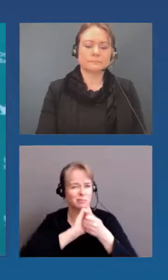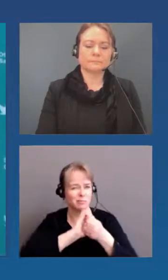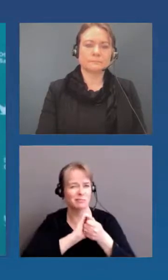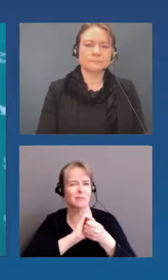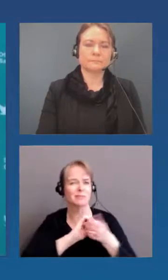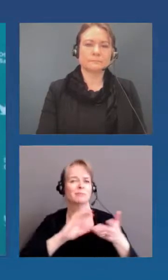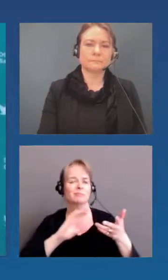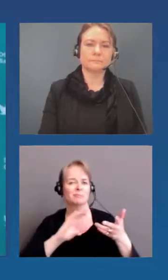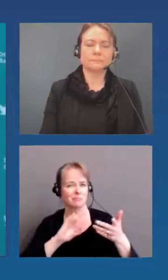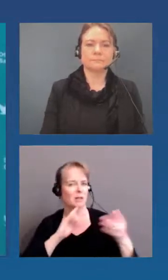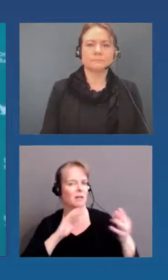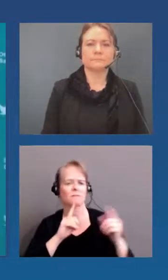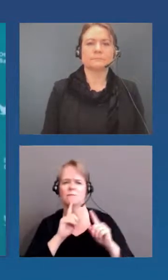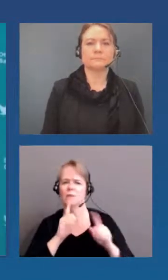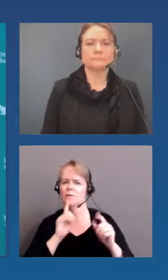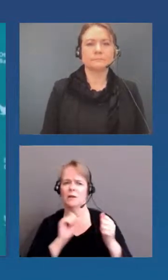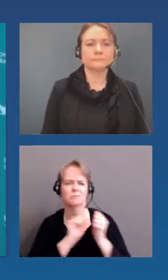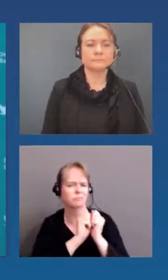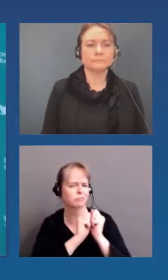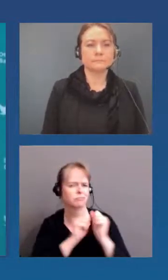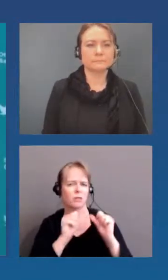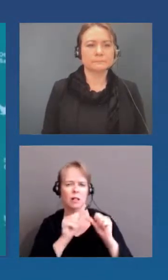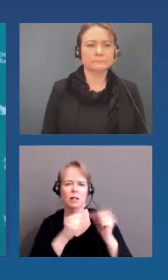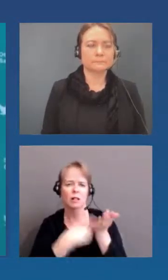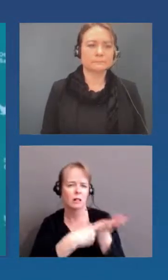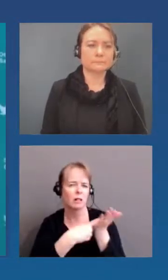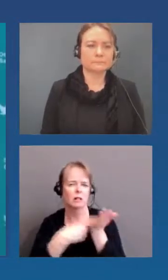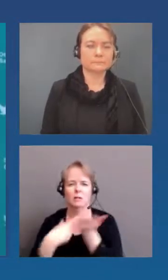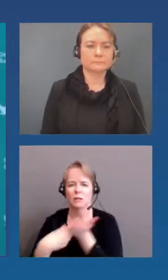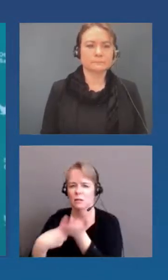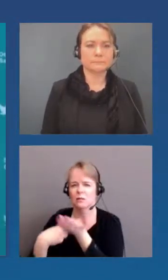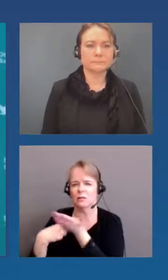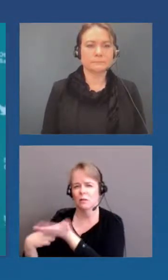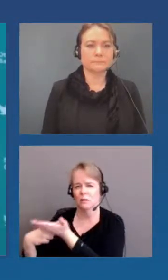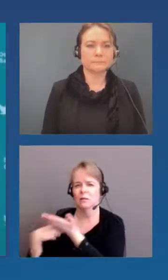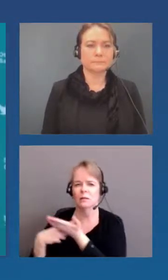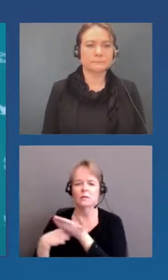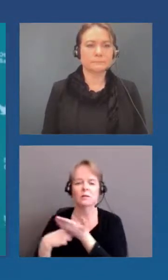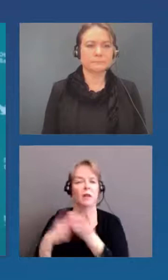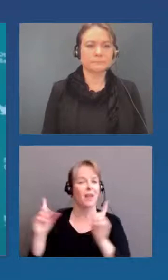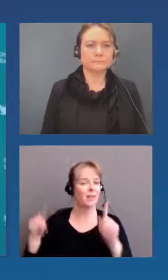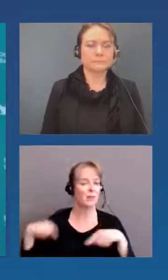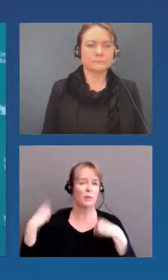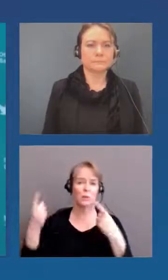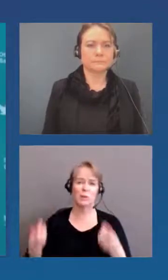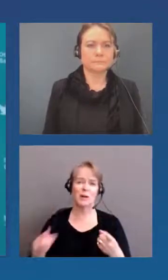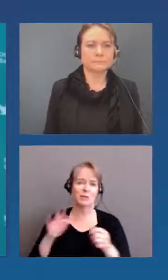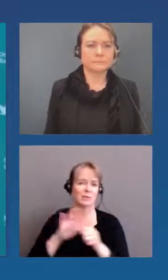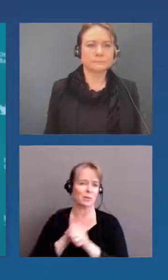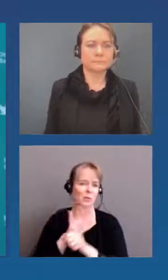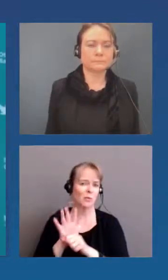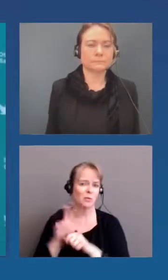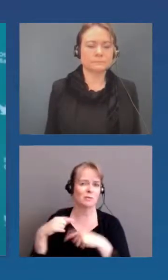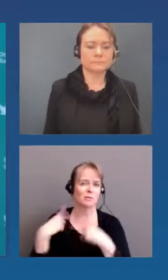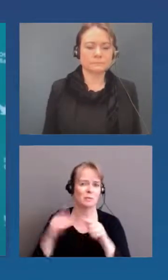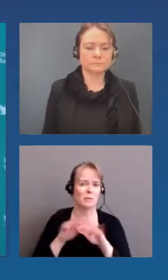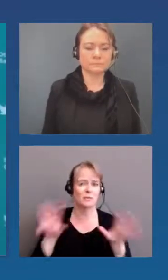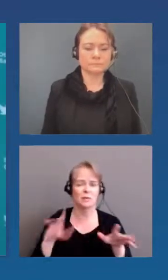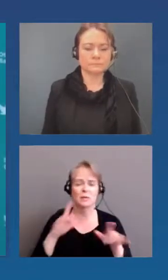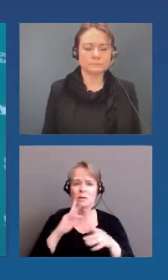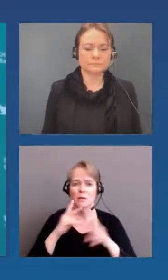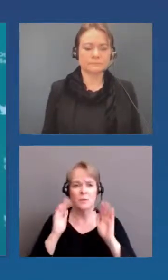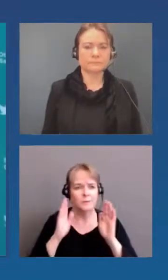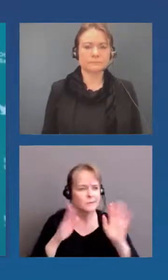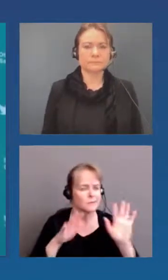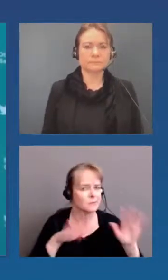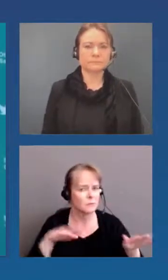throughout the pandemic, it's required a lot of attention to personal protective equipment